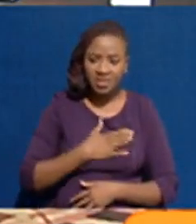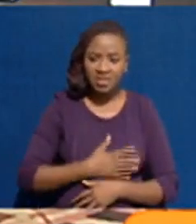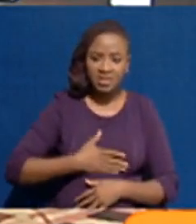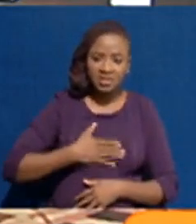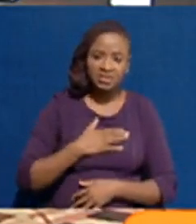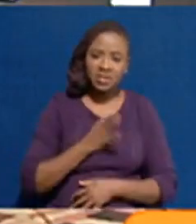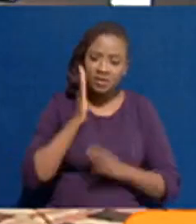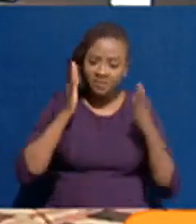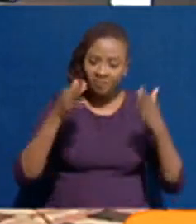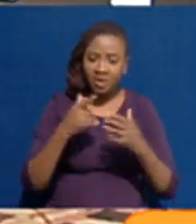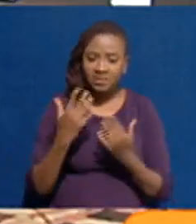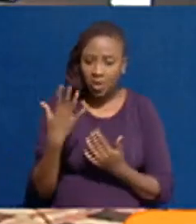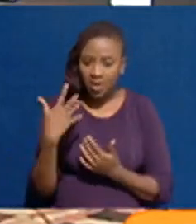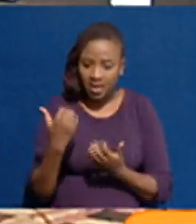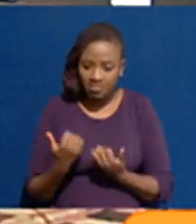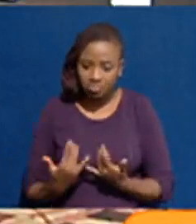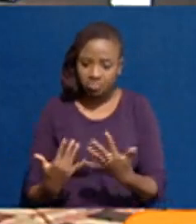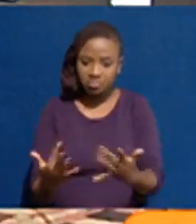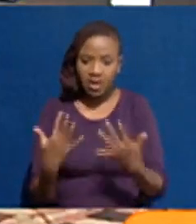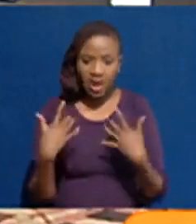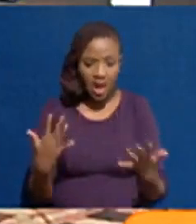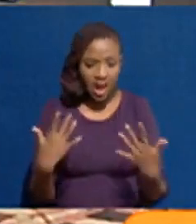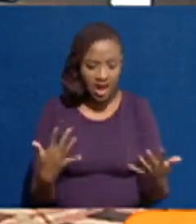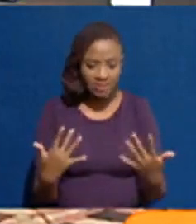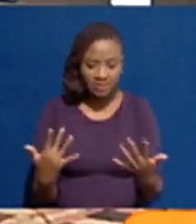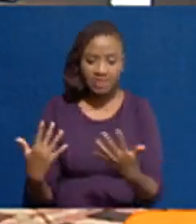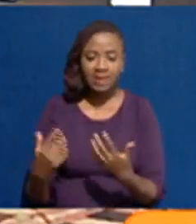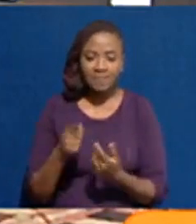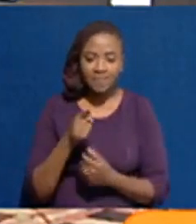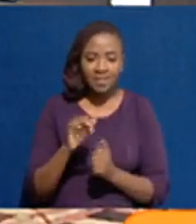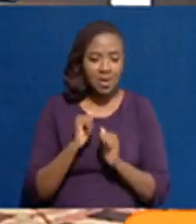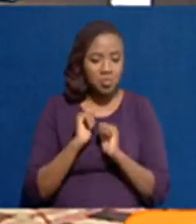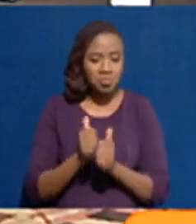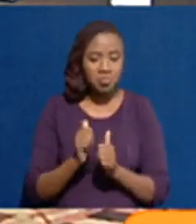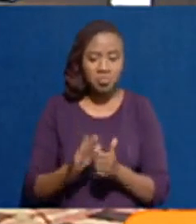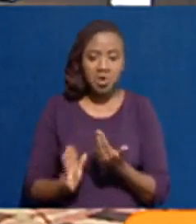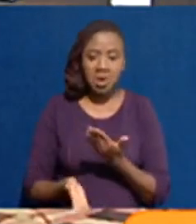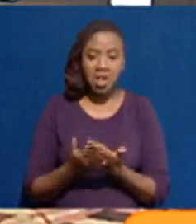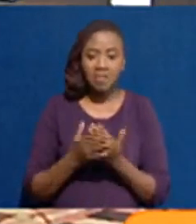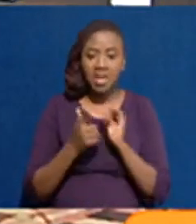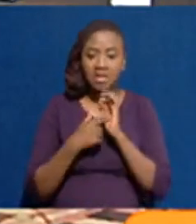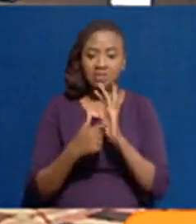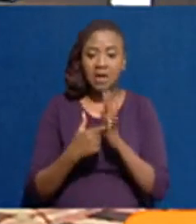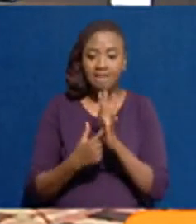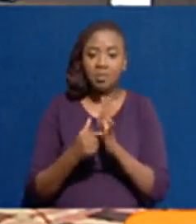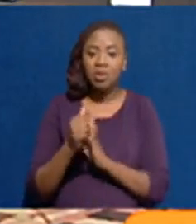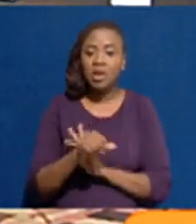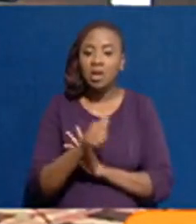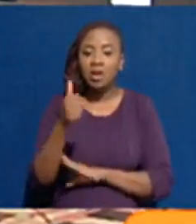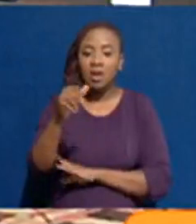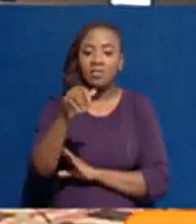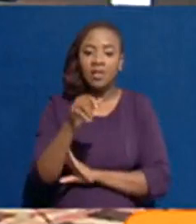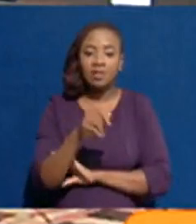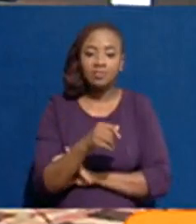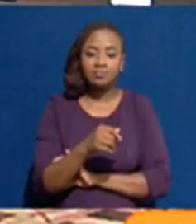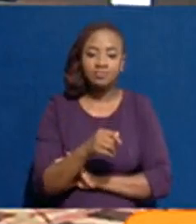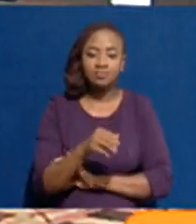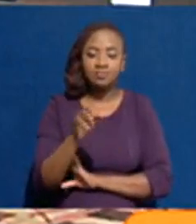to ensure fodder security, higher yields, and healthy animals as well. One such Napier grass variety is the